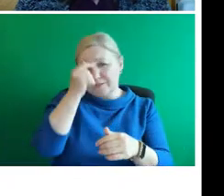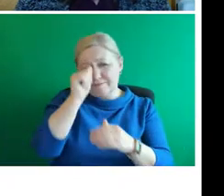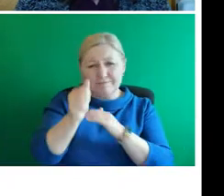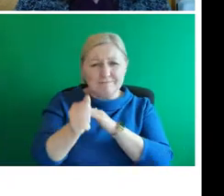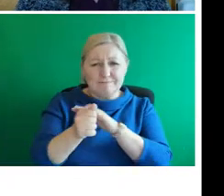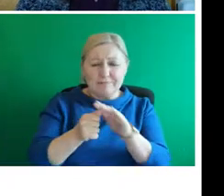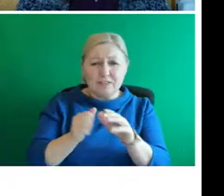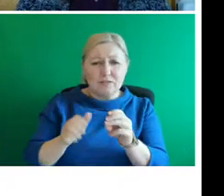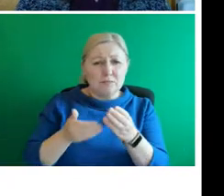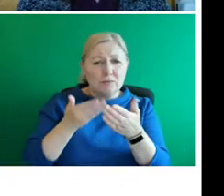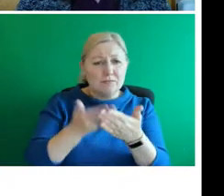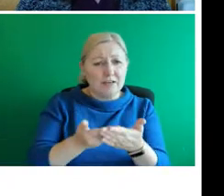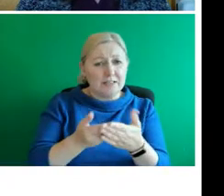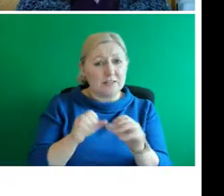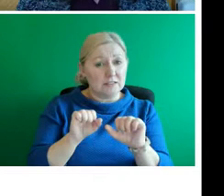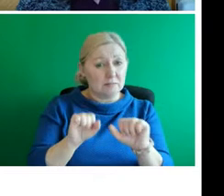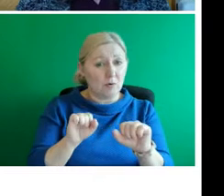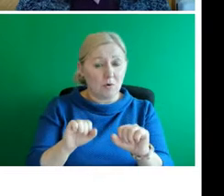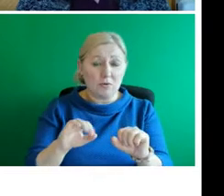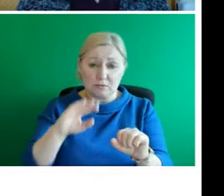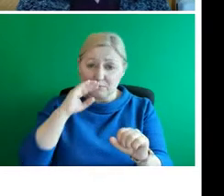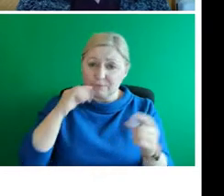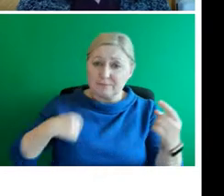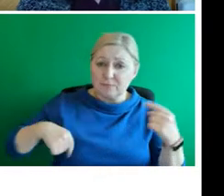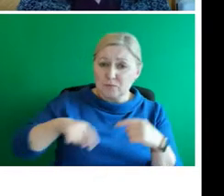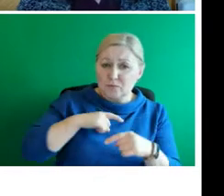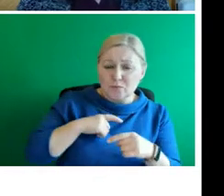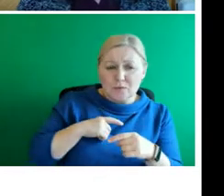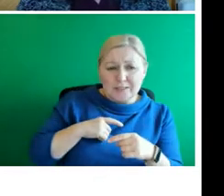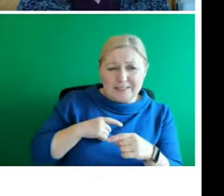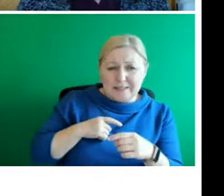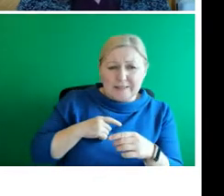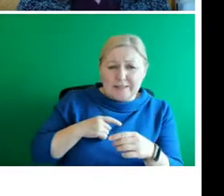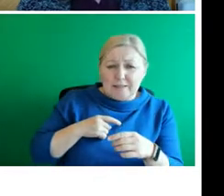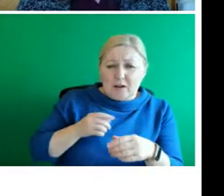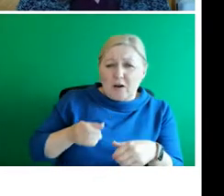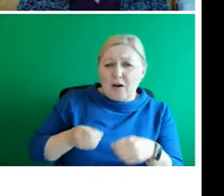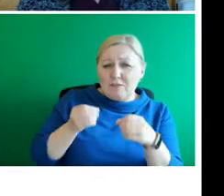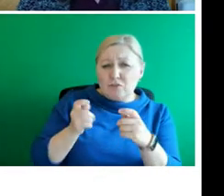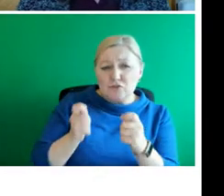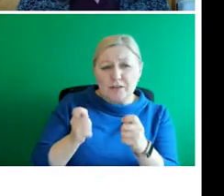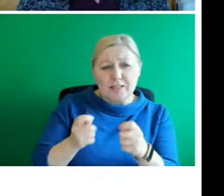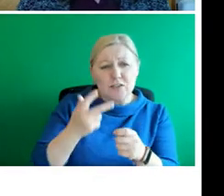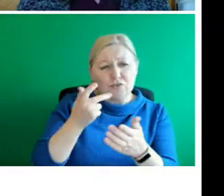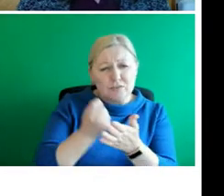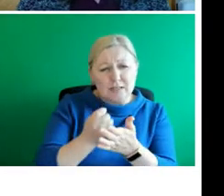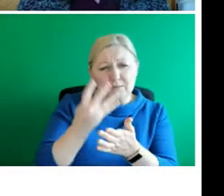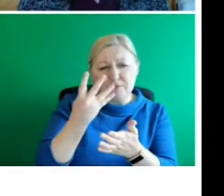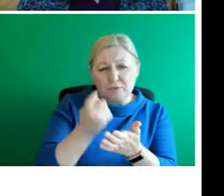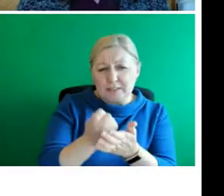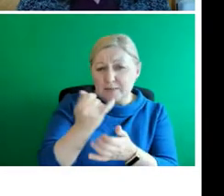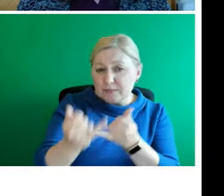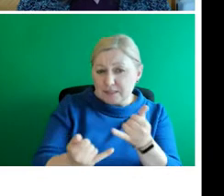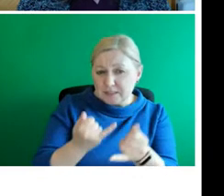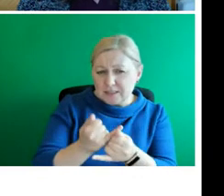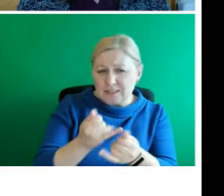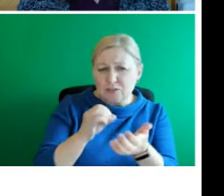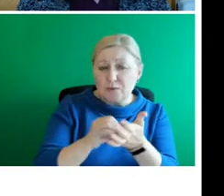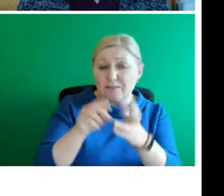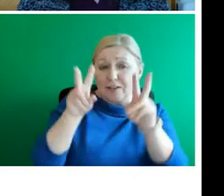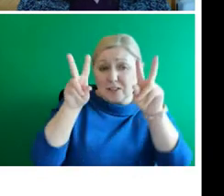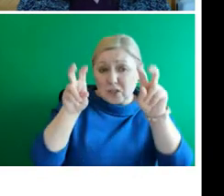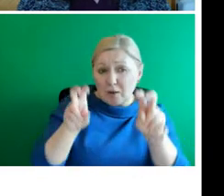education webinars to all of the primary healthcare teams 3 to 4 times a year. And the topics are identified typically by the